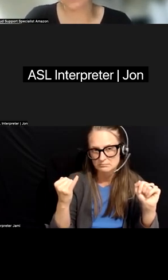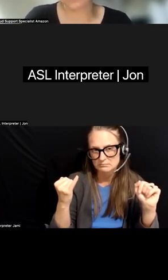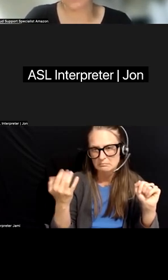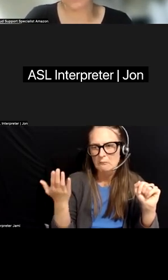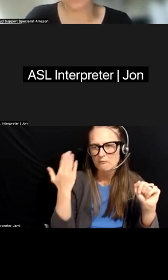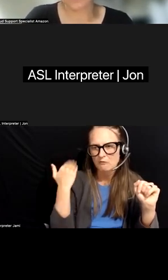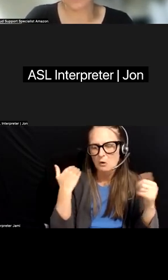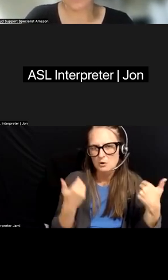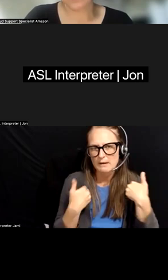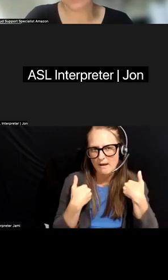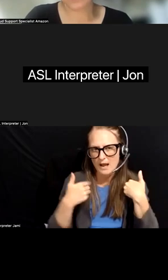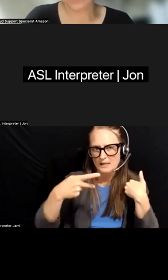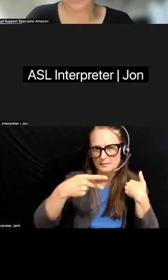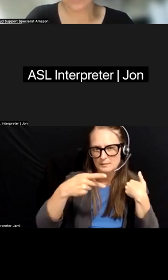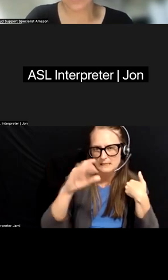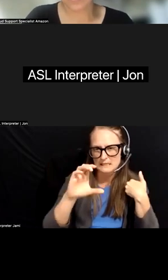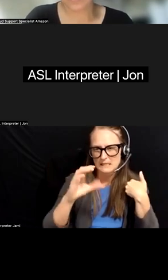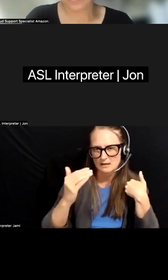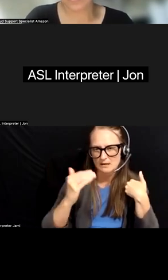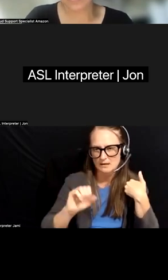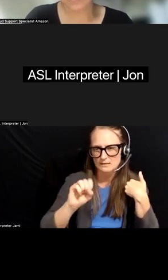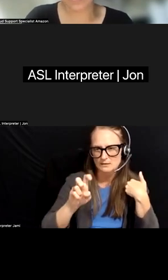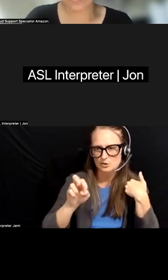PCs and servers.